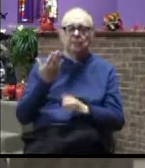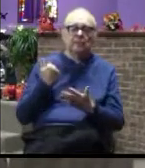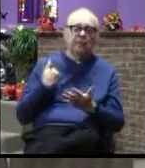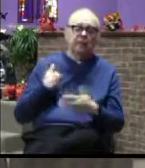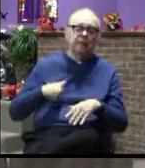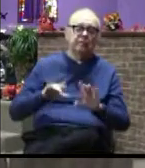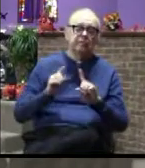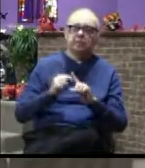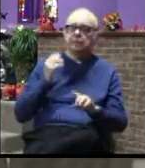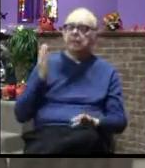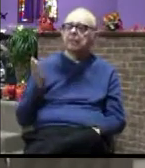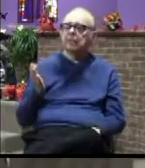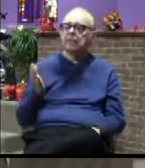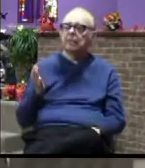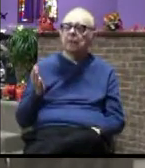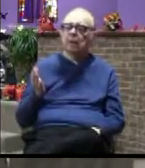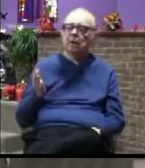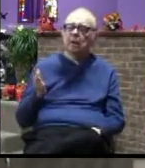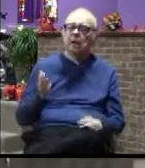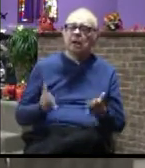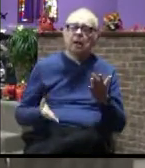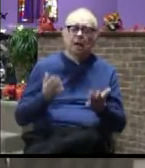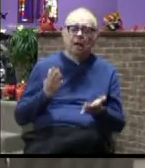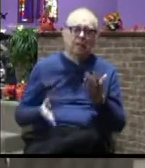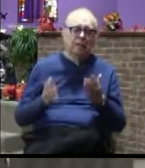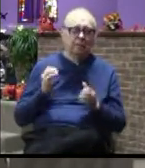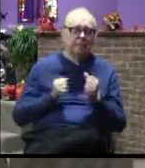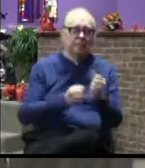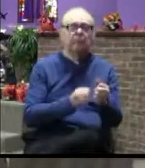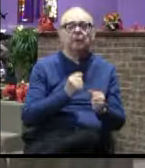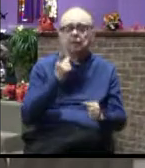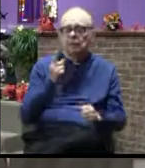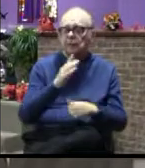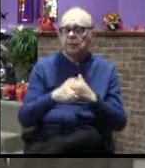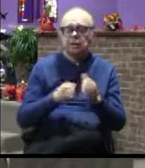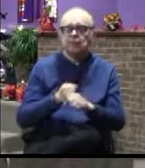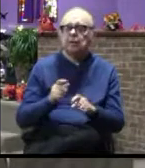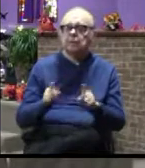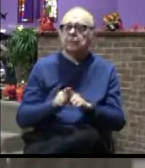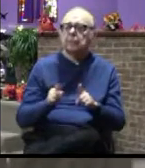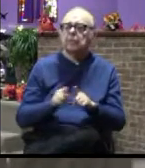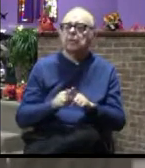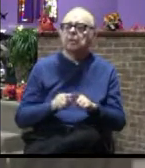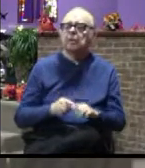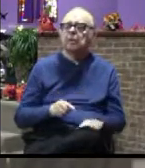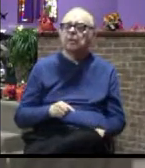before I surrendered to him and maybe he's been pursuing you for years